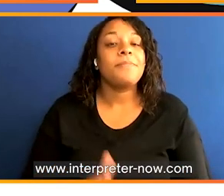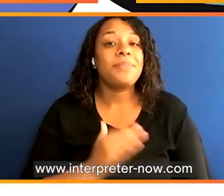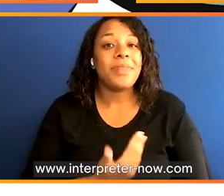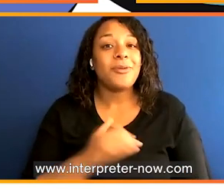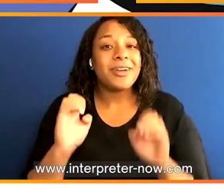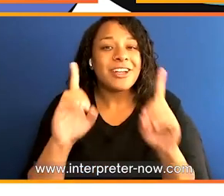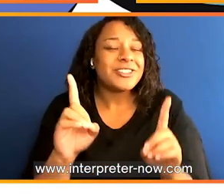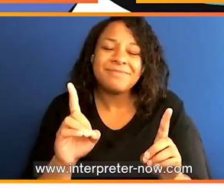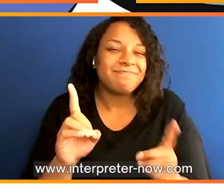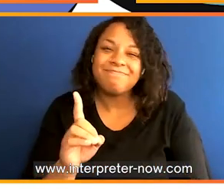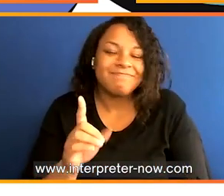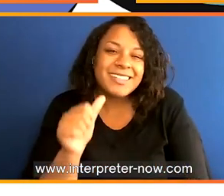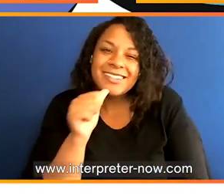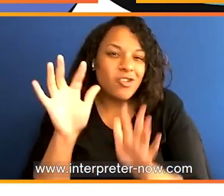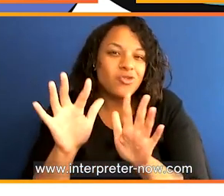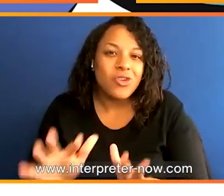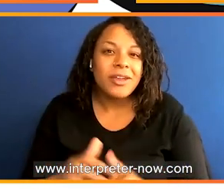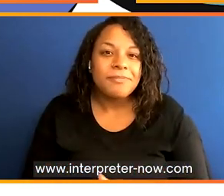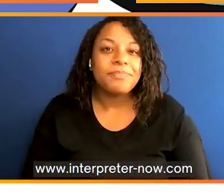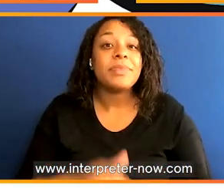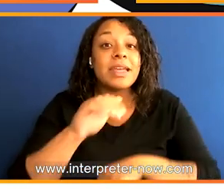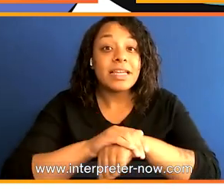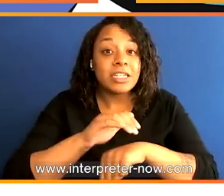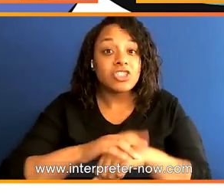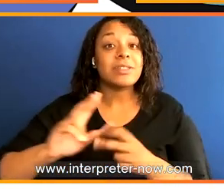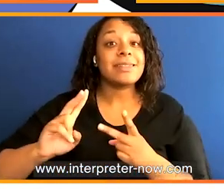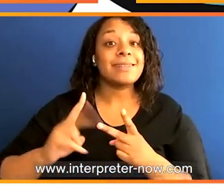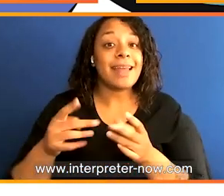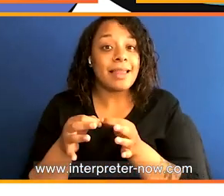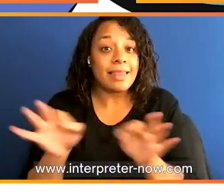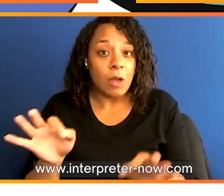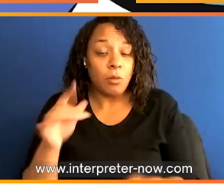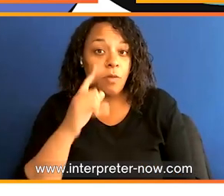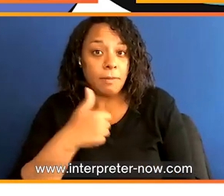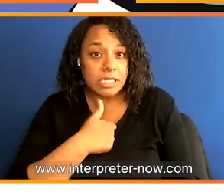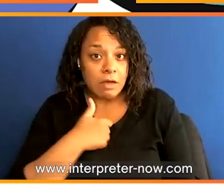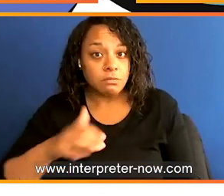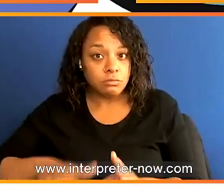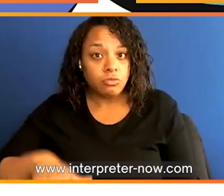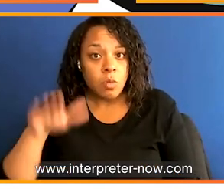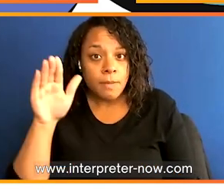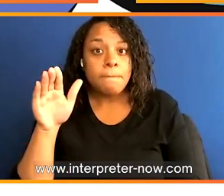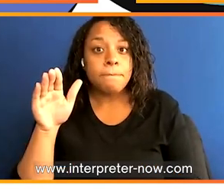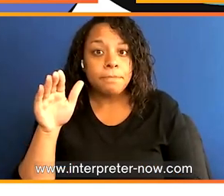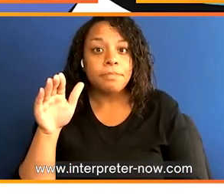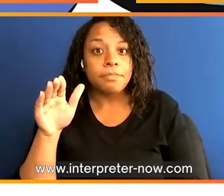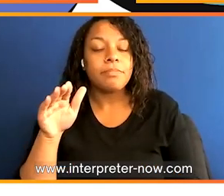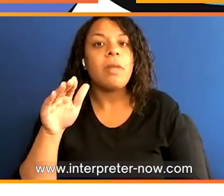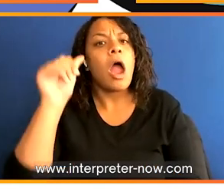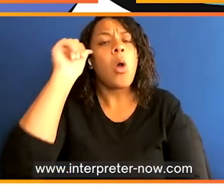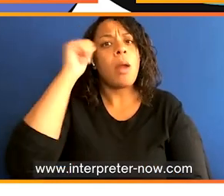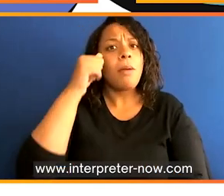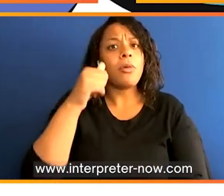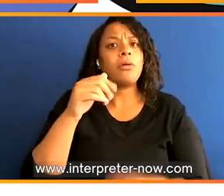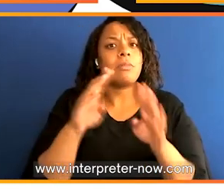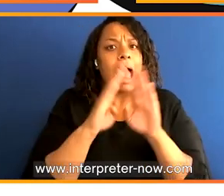think about English being a second language for me growing up, although I remember leaving the house. You know, we